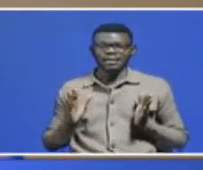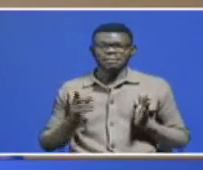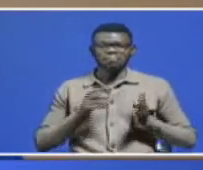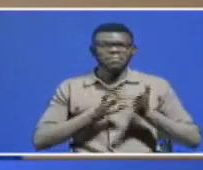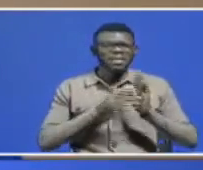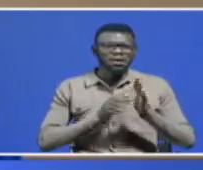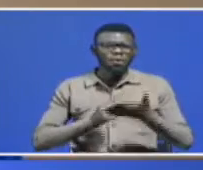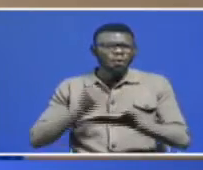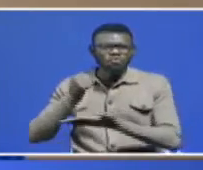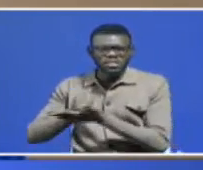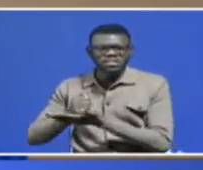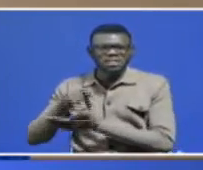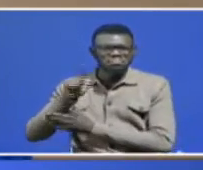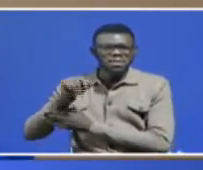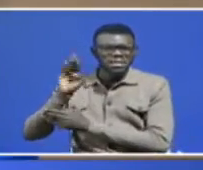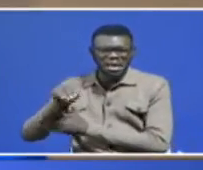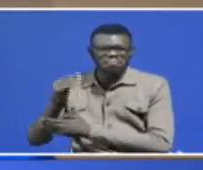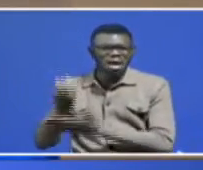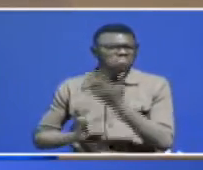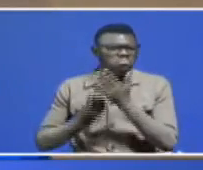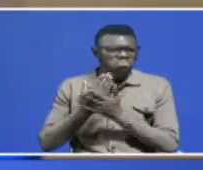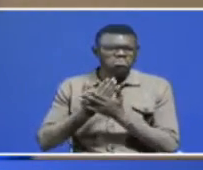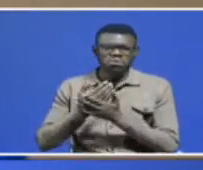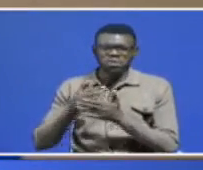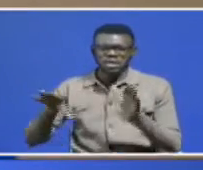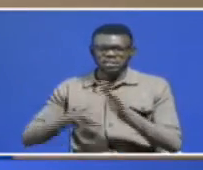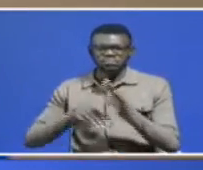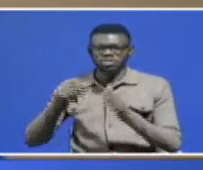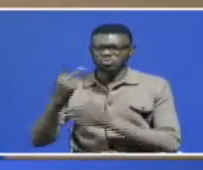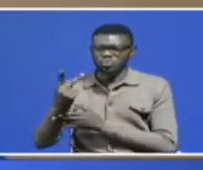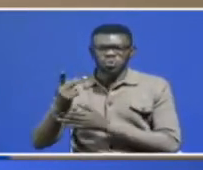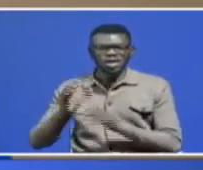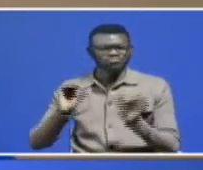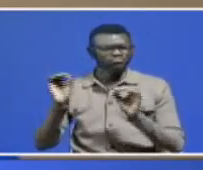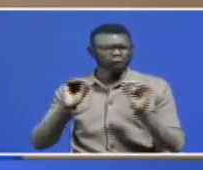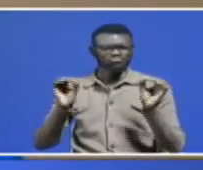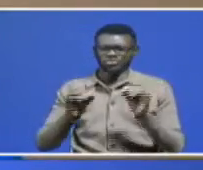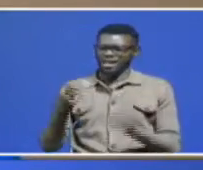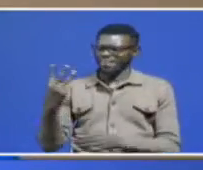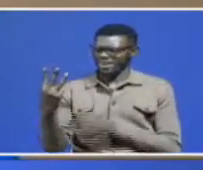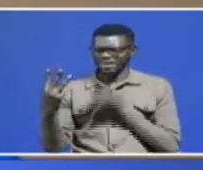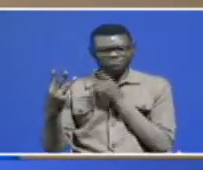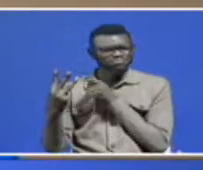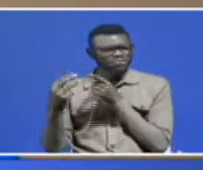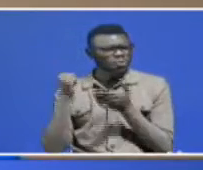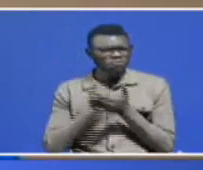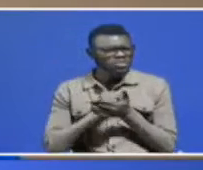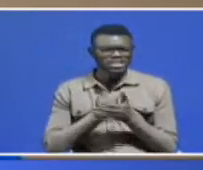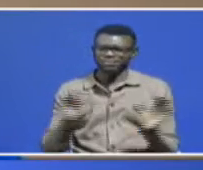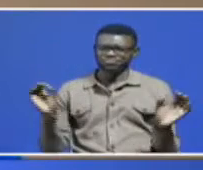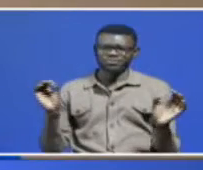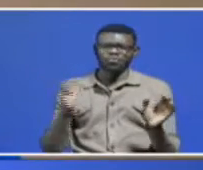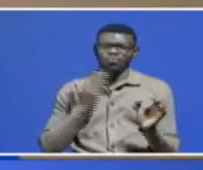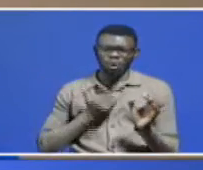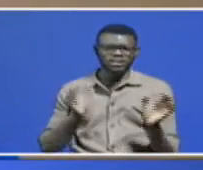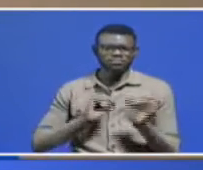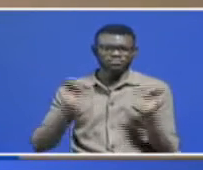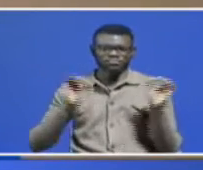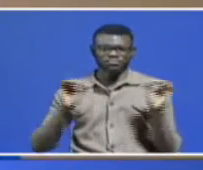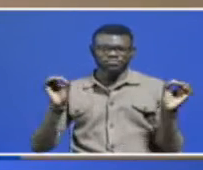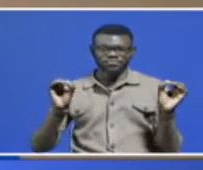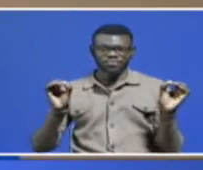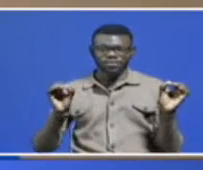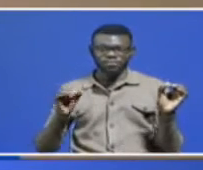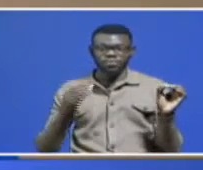of the office of the prime minister and two deputies, because those are three offices. It was how then, when you get